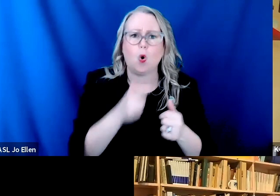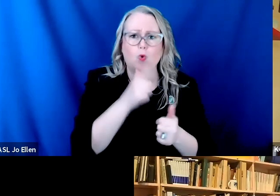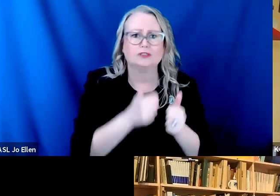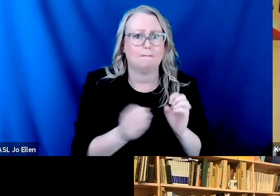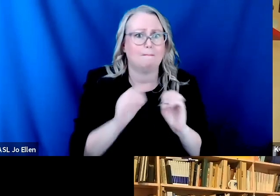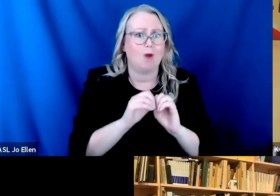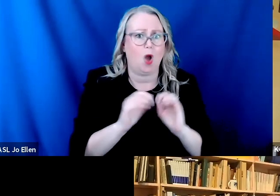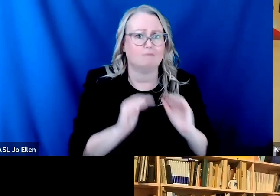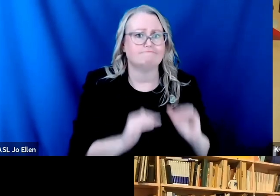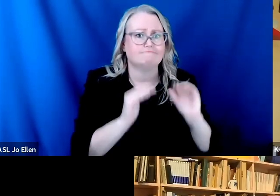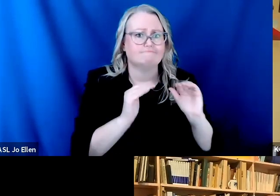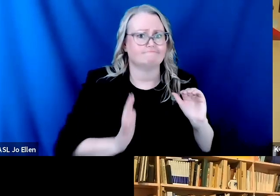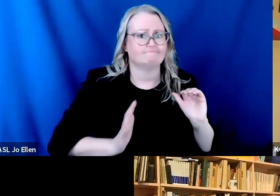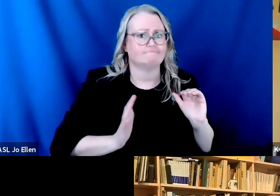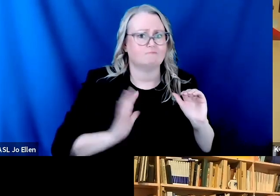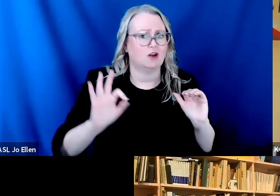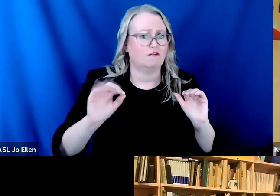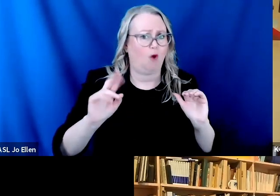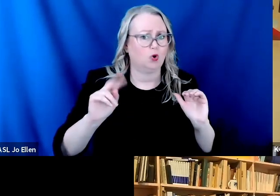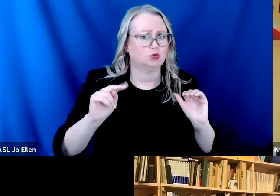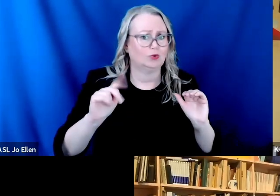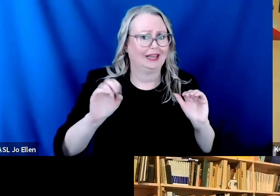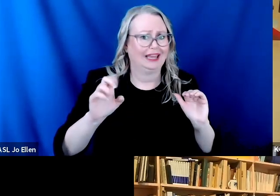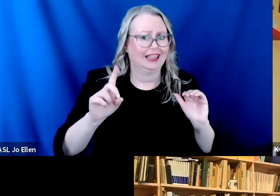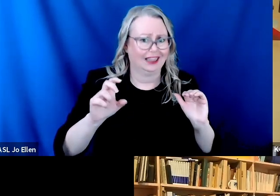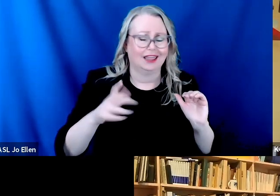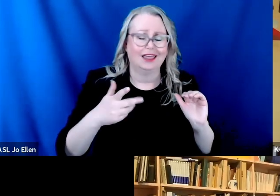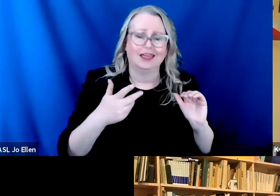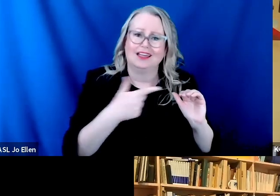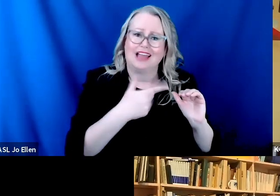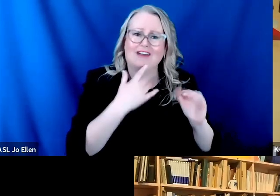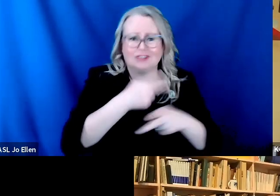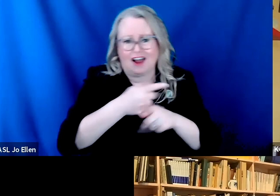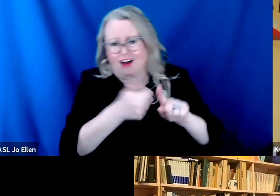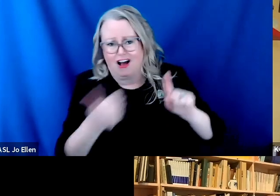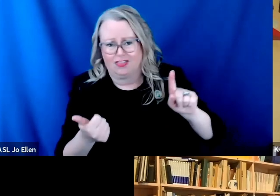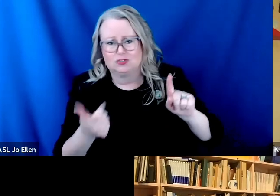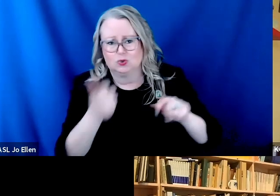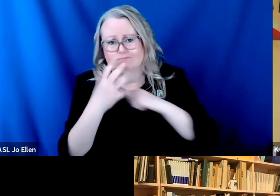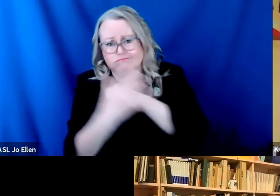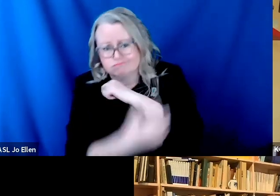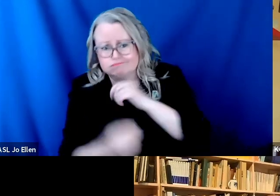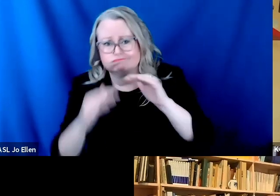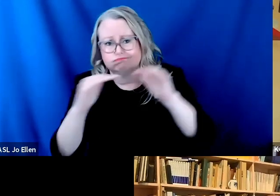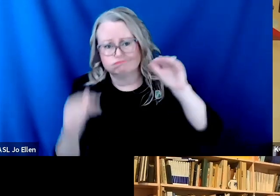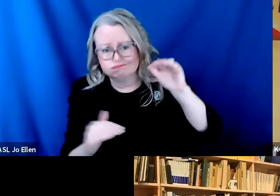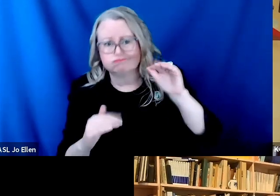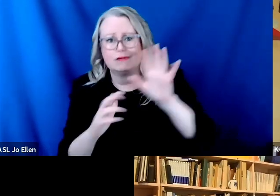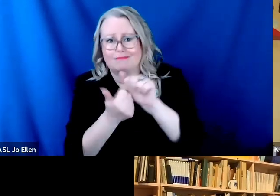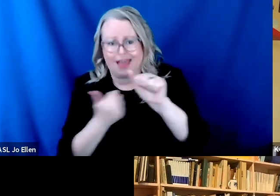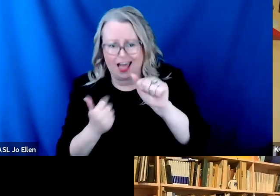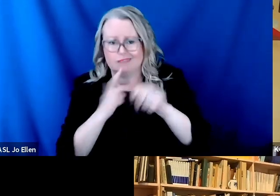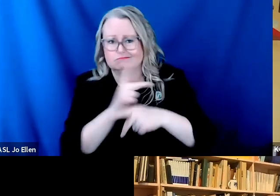others. You have highlighted and celebrated an intergenerational model of the development of